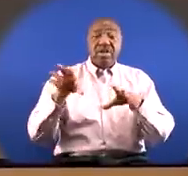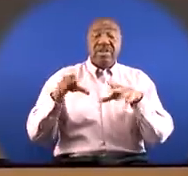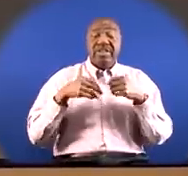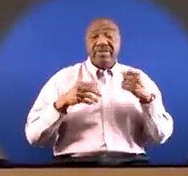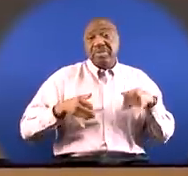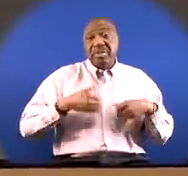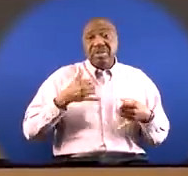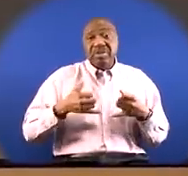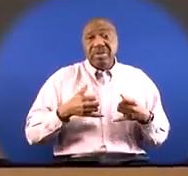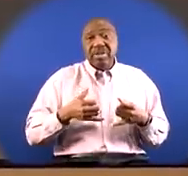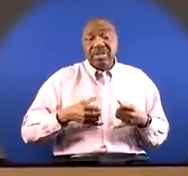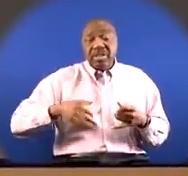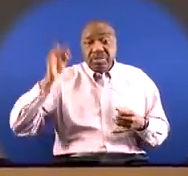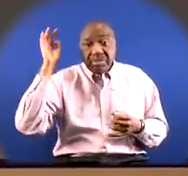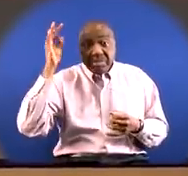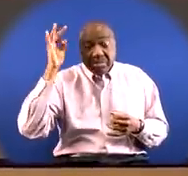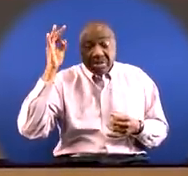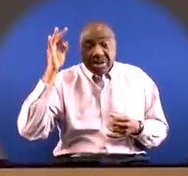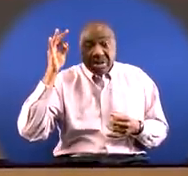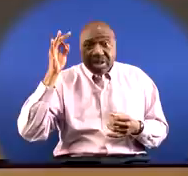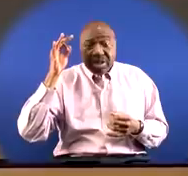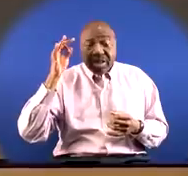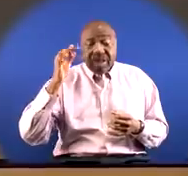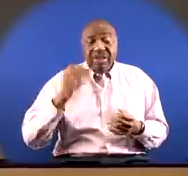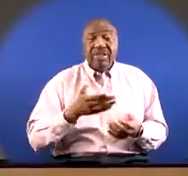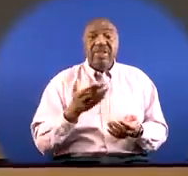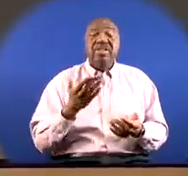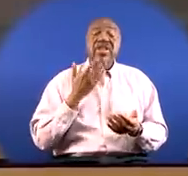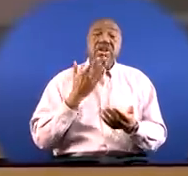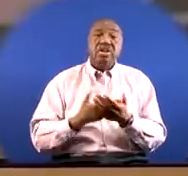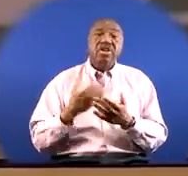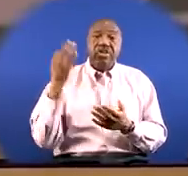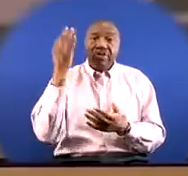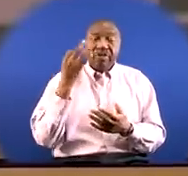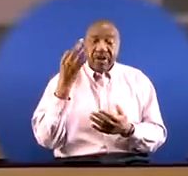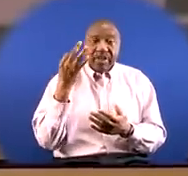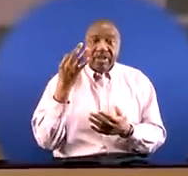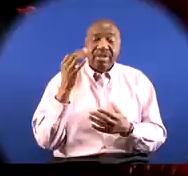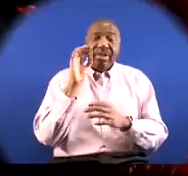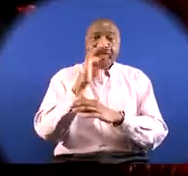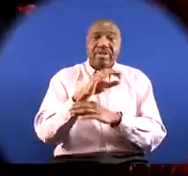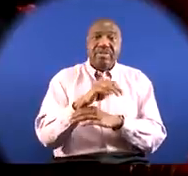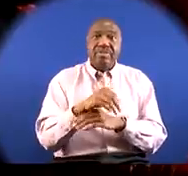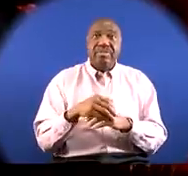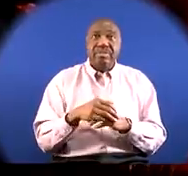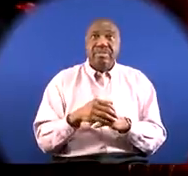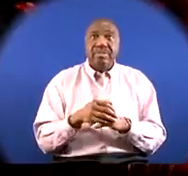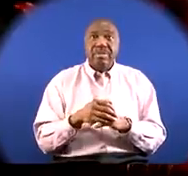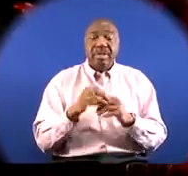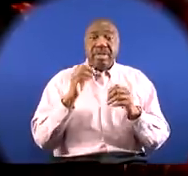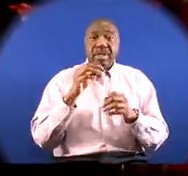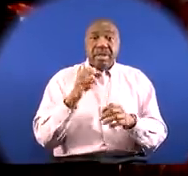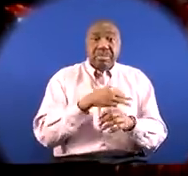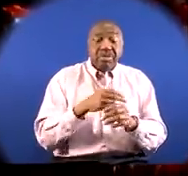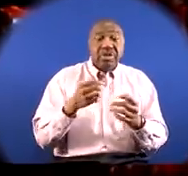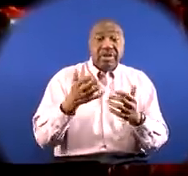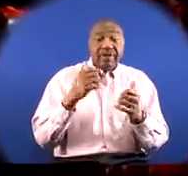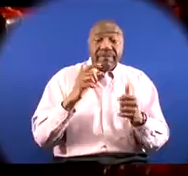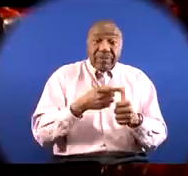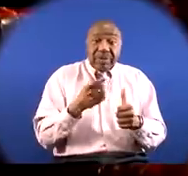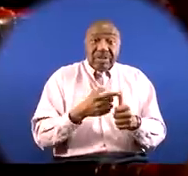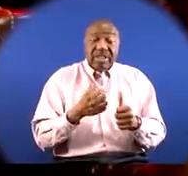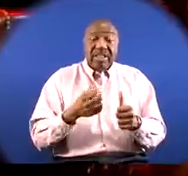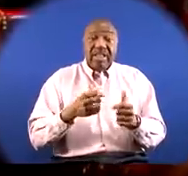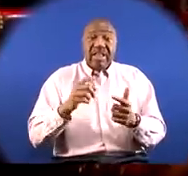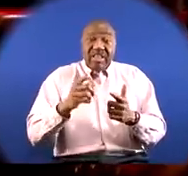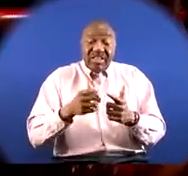joy as he shall preach to us on this Good Friday afternoon. Music ministry, bless us. And then Pastor Anderson shall do the same.